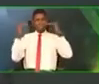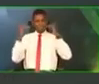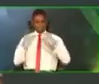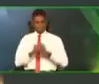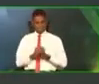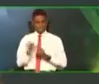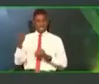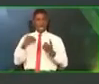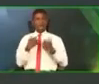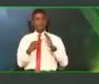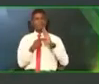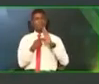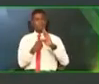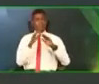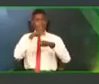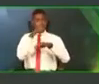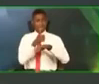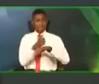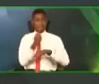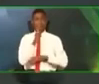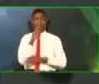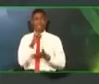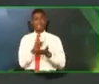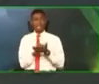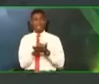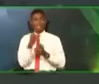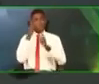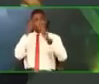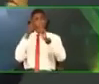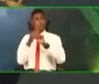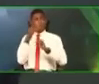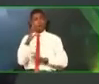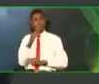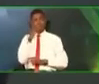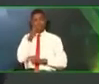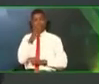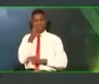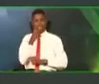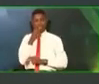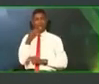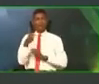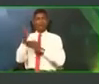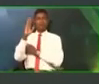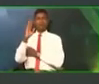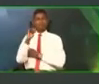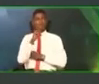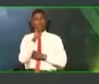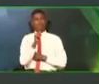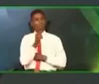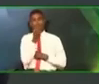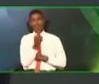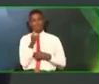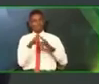have established the fact that the goal of the speakings of God, listen carefully, is not just to